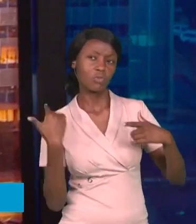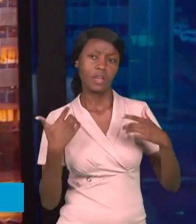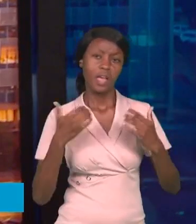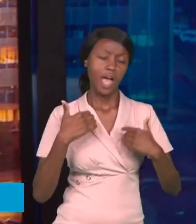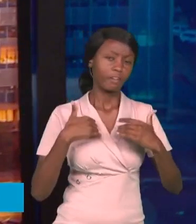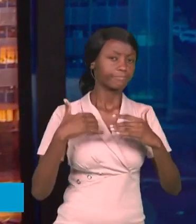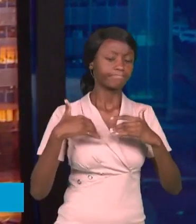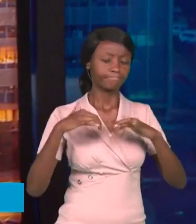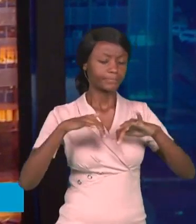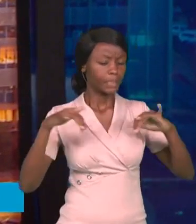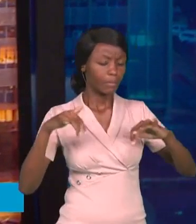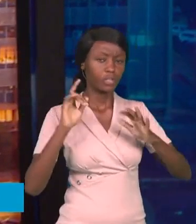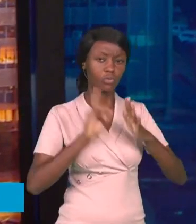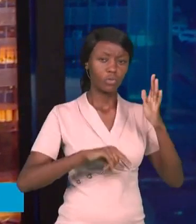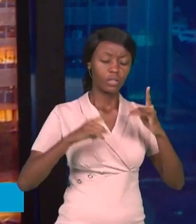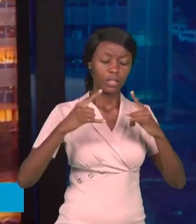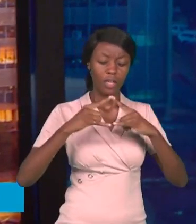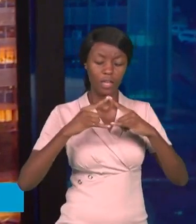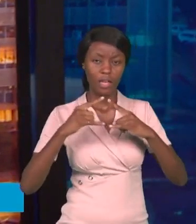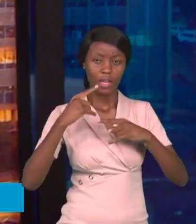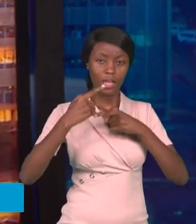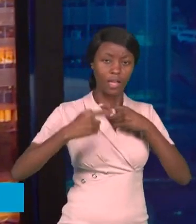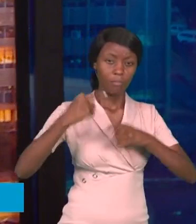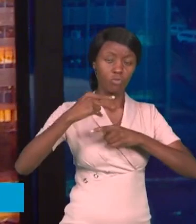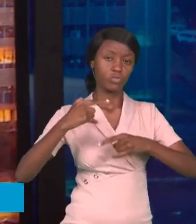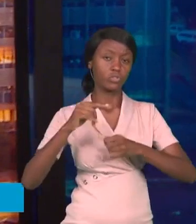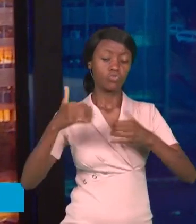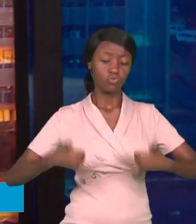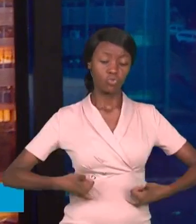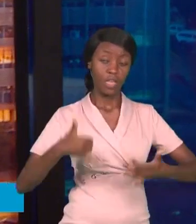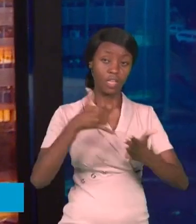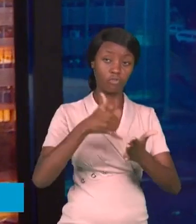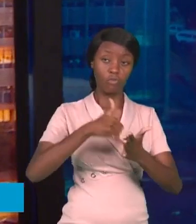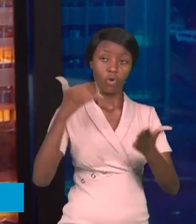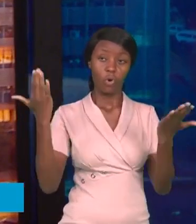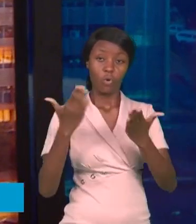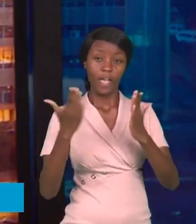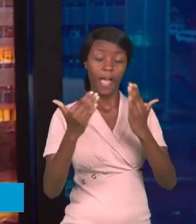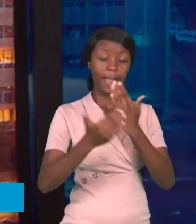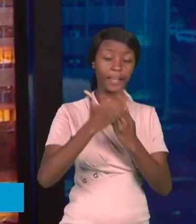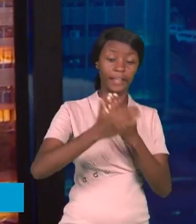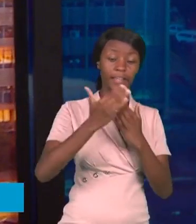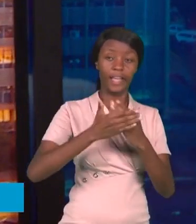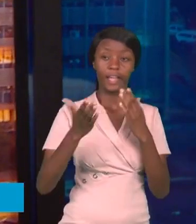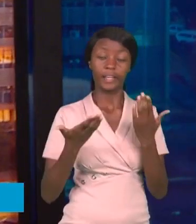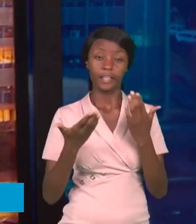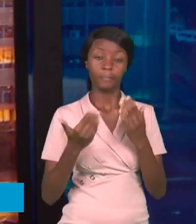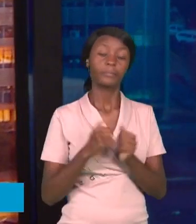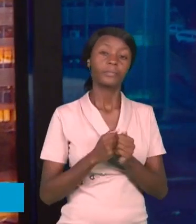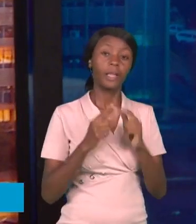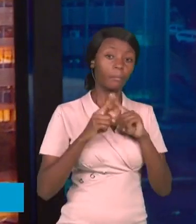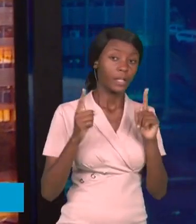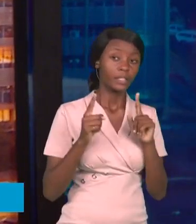was a gap in terms of the youth really getting involved and engaged in conservation matters and initiatives. And